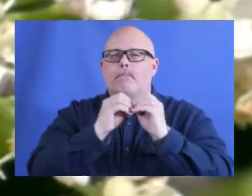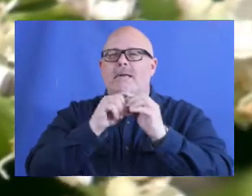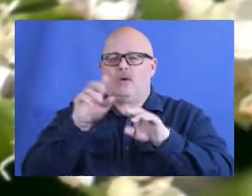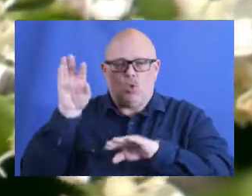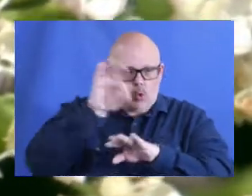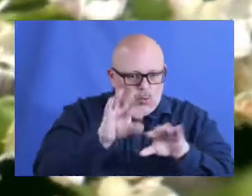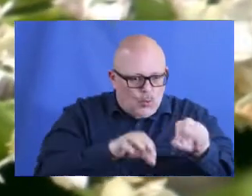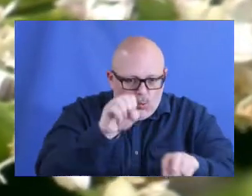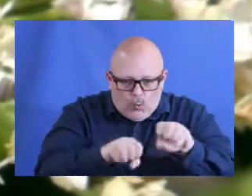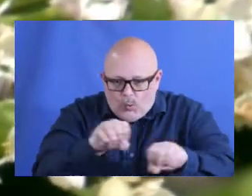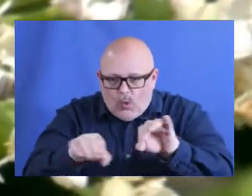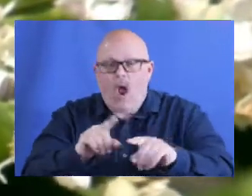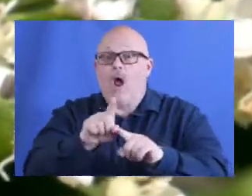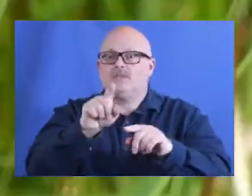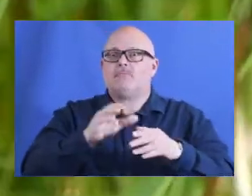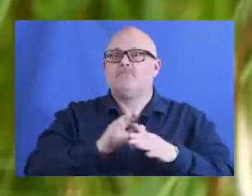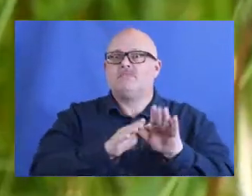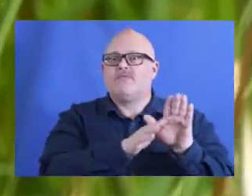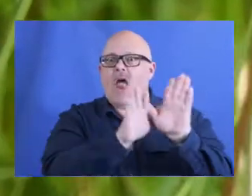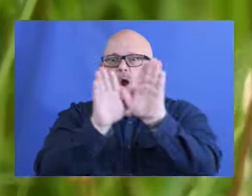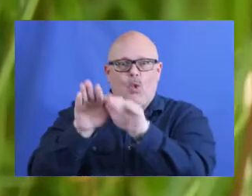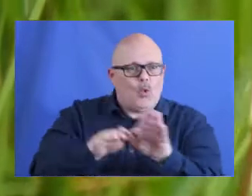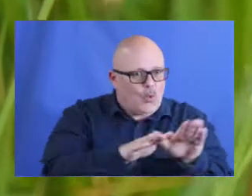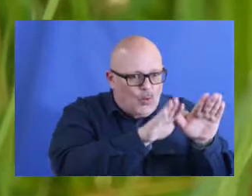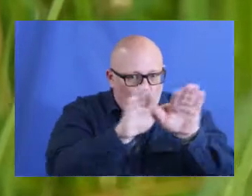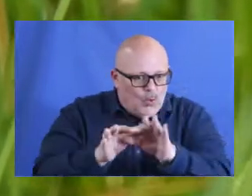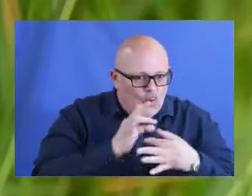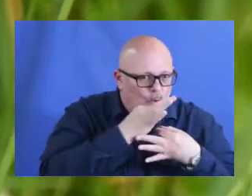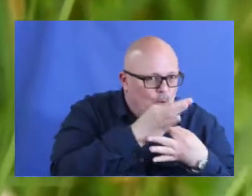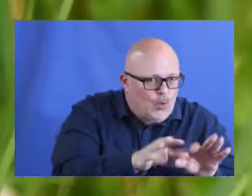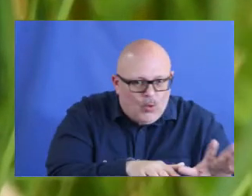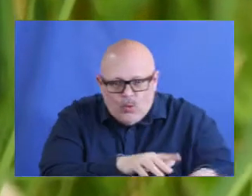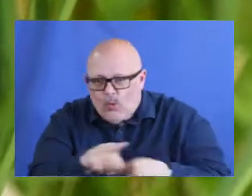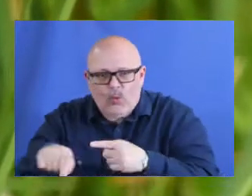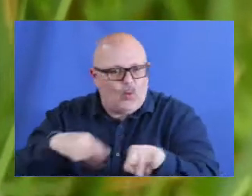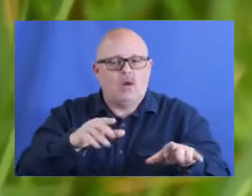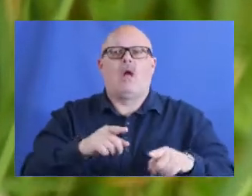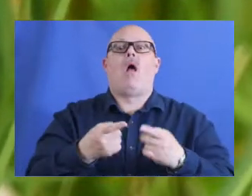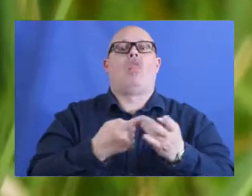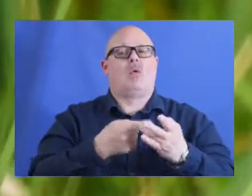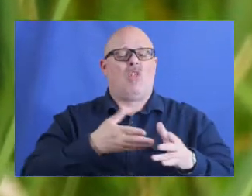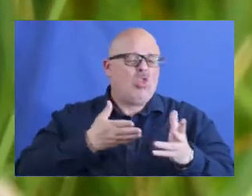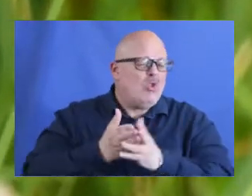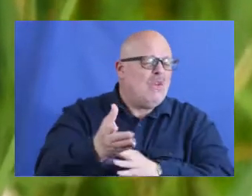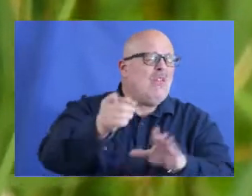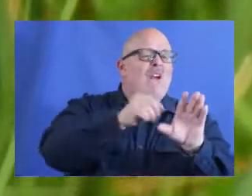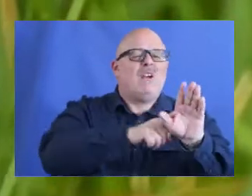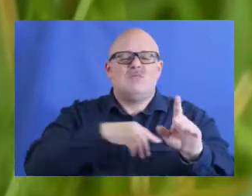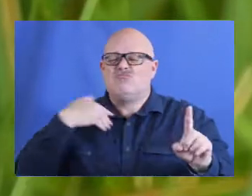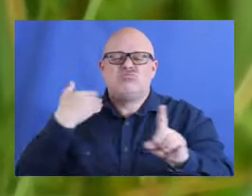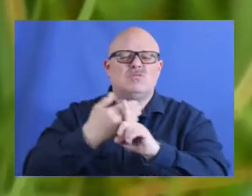the bees and the butterflies, such as the marsh fritillary and the large solitary scabious bee.